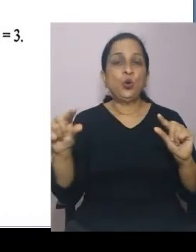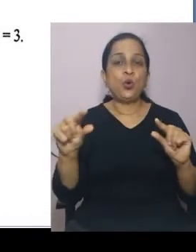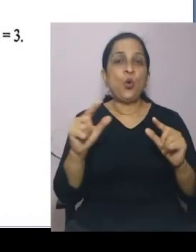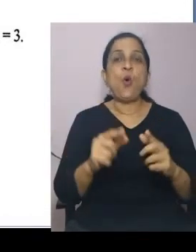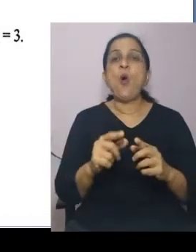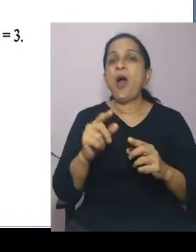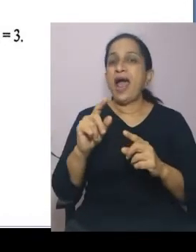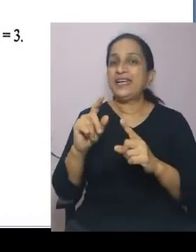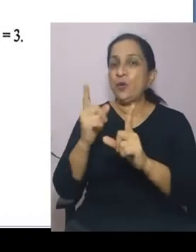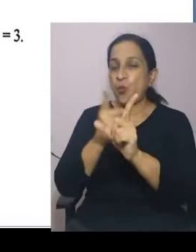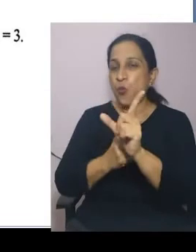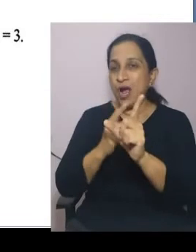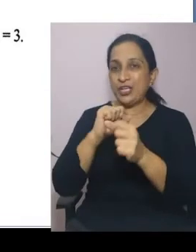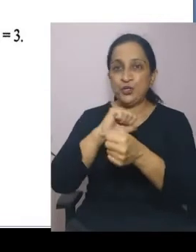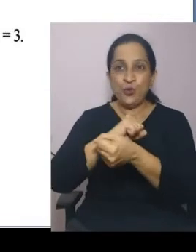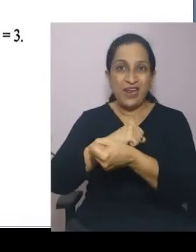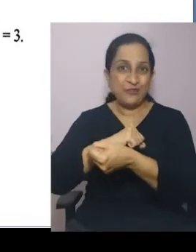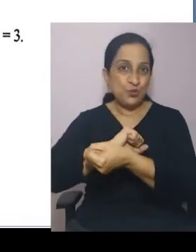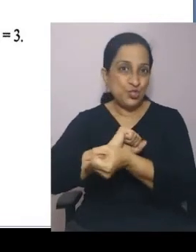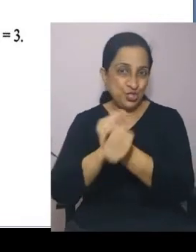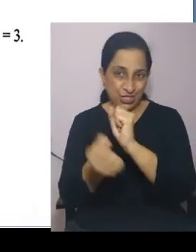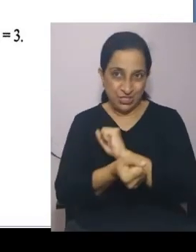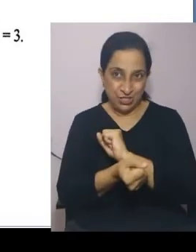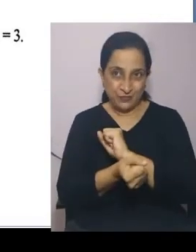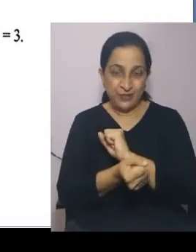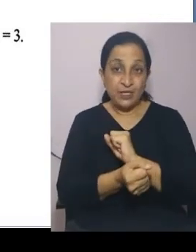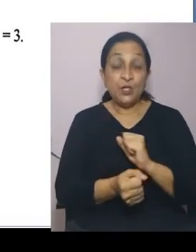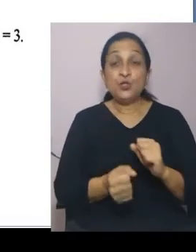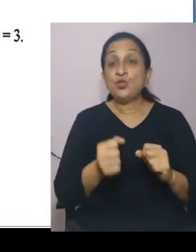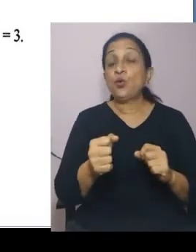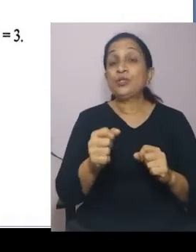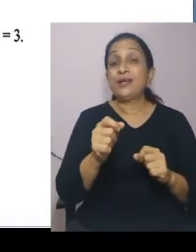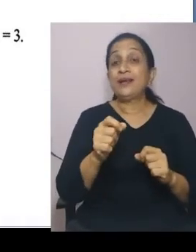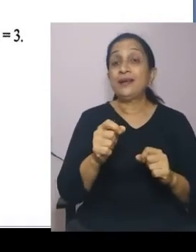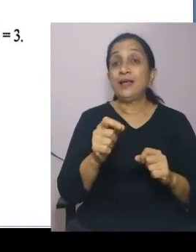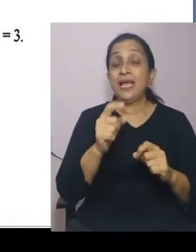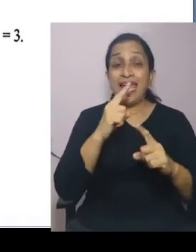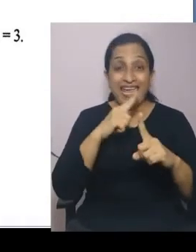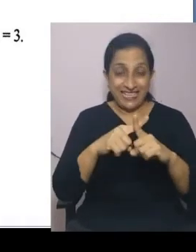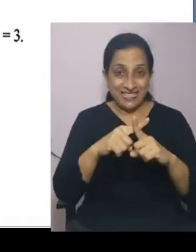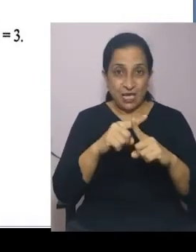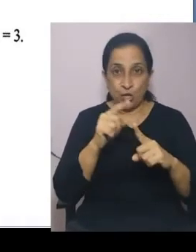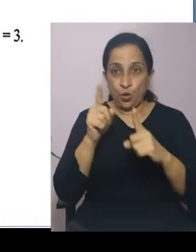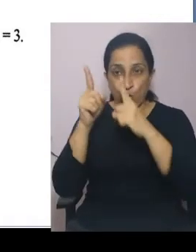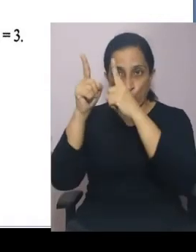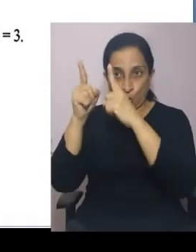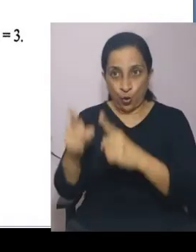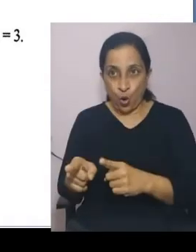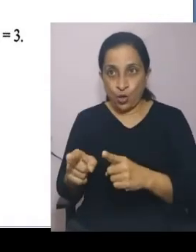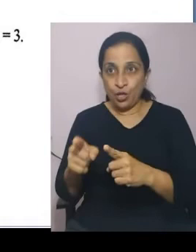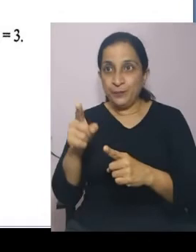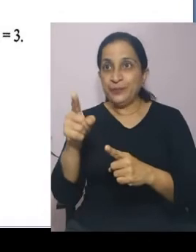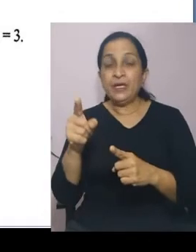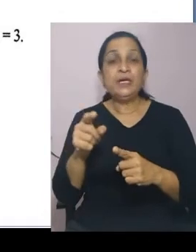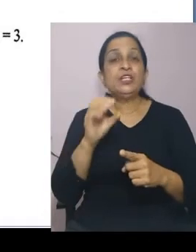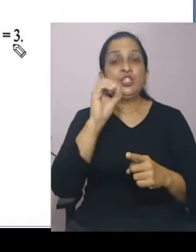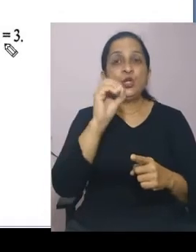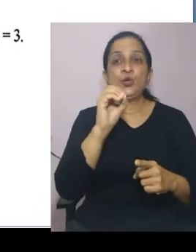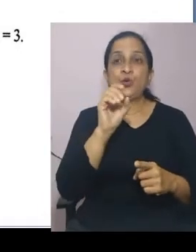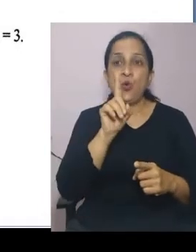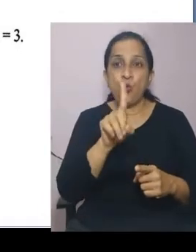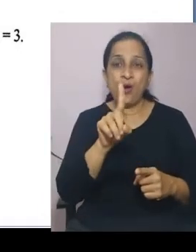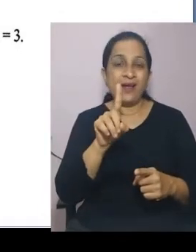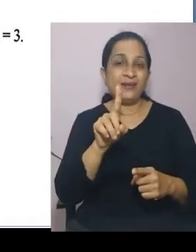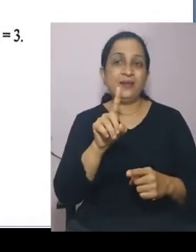second for y, third for z. Then for the x column, you put this value 0,